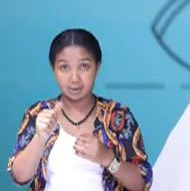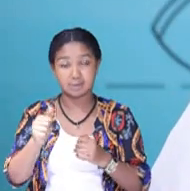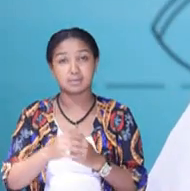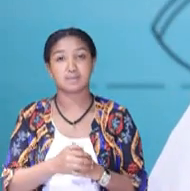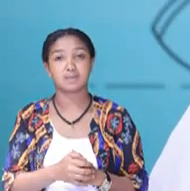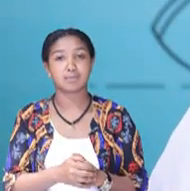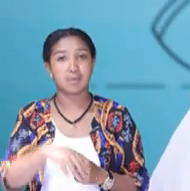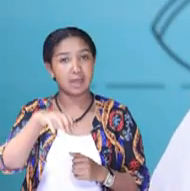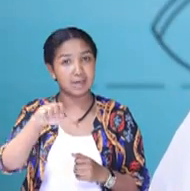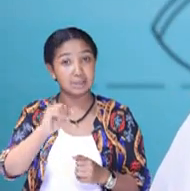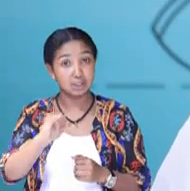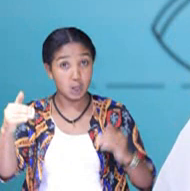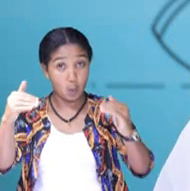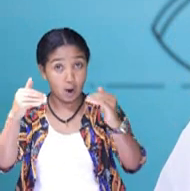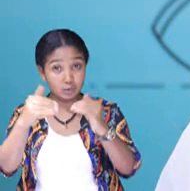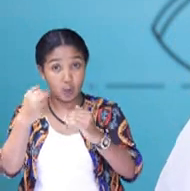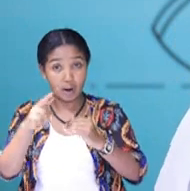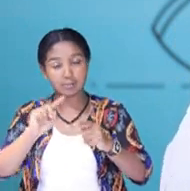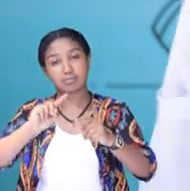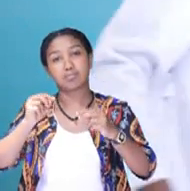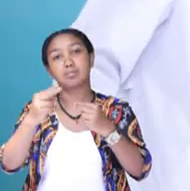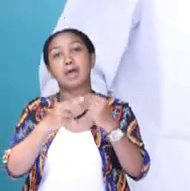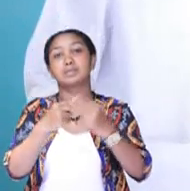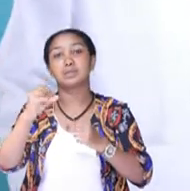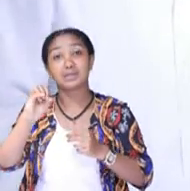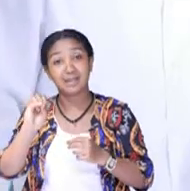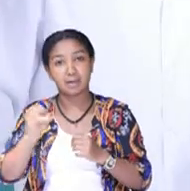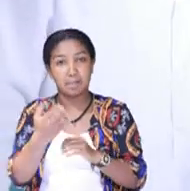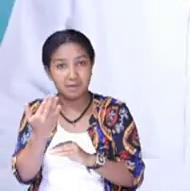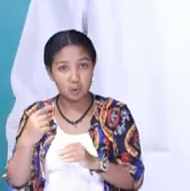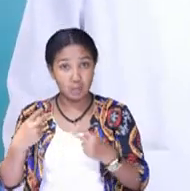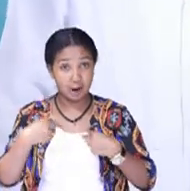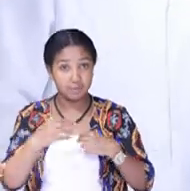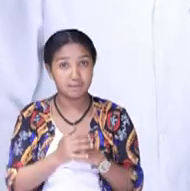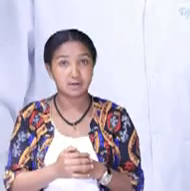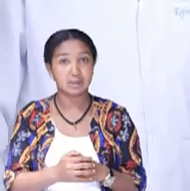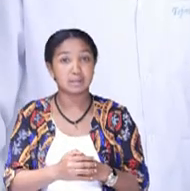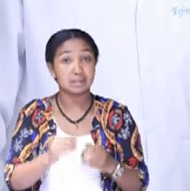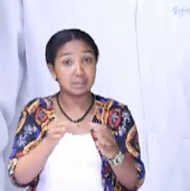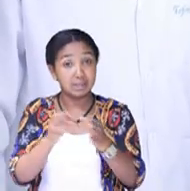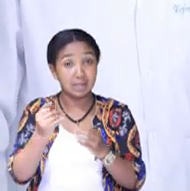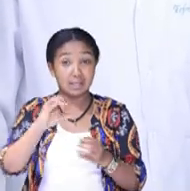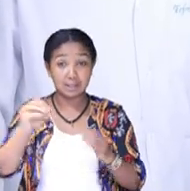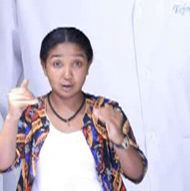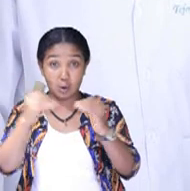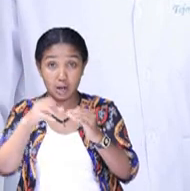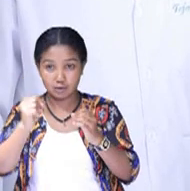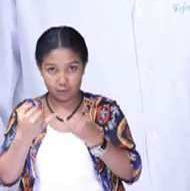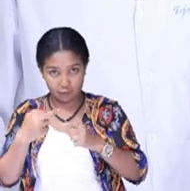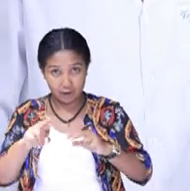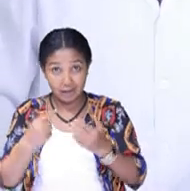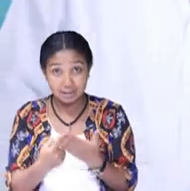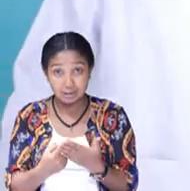as s is equals to r times theta. Previously, here we have states that theta is equals to s over